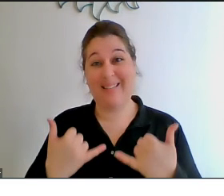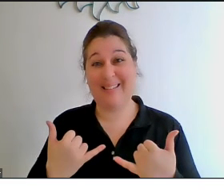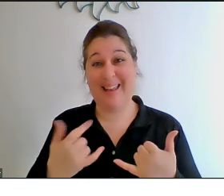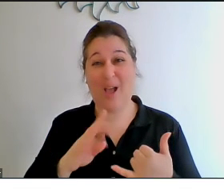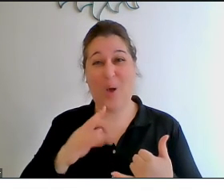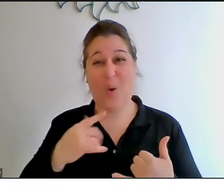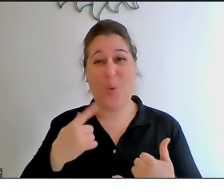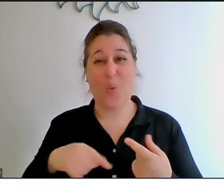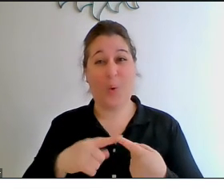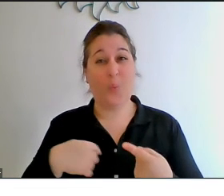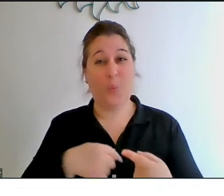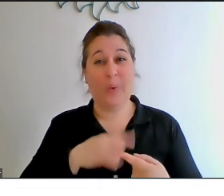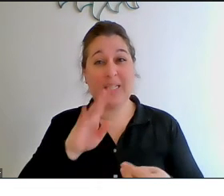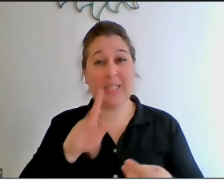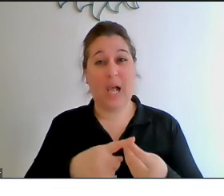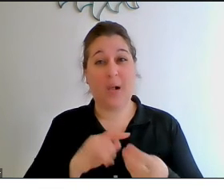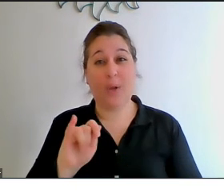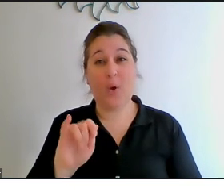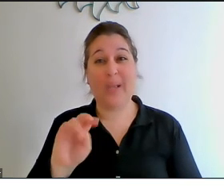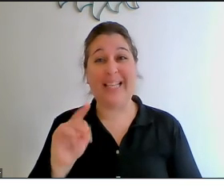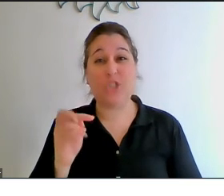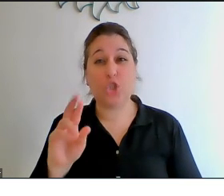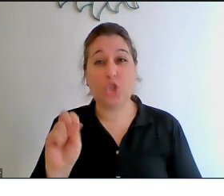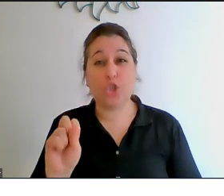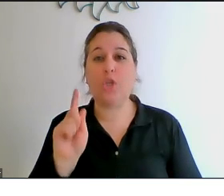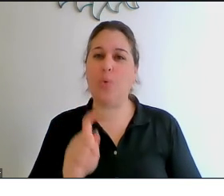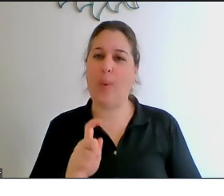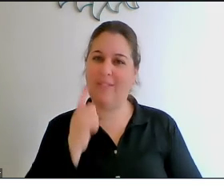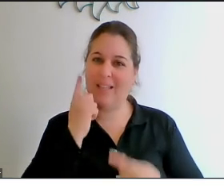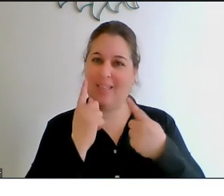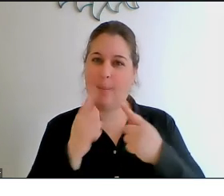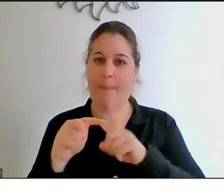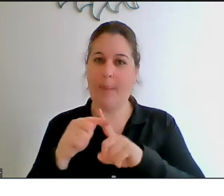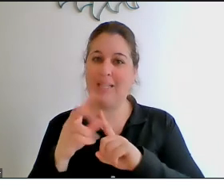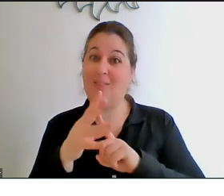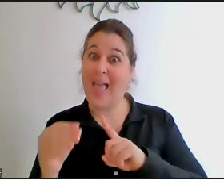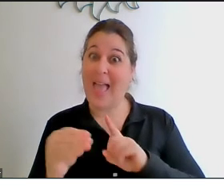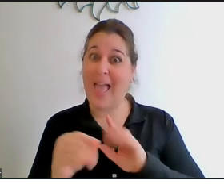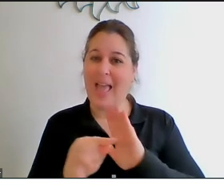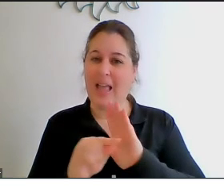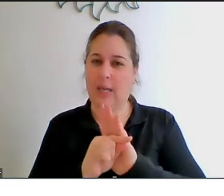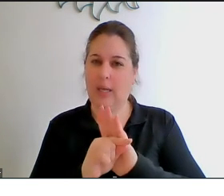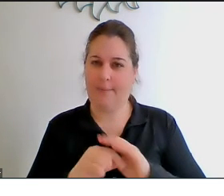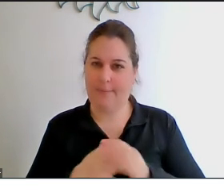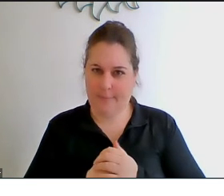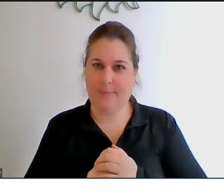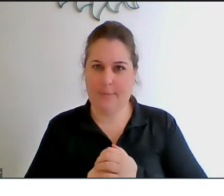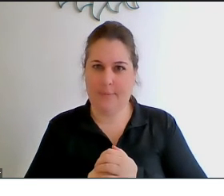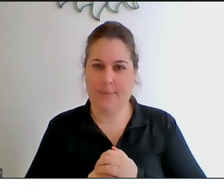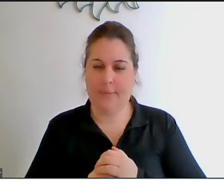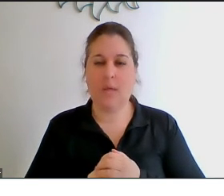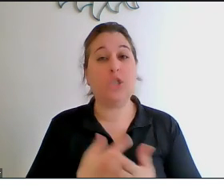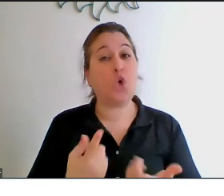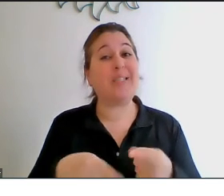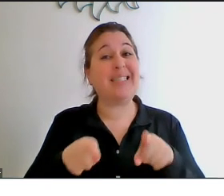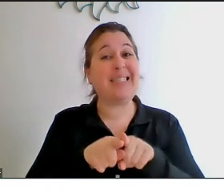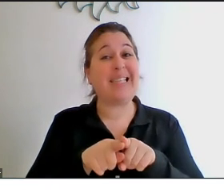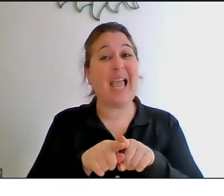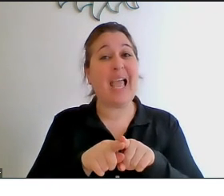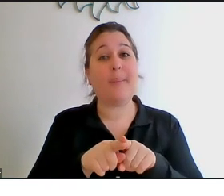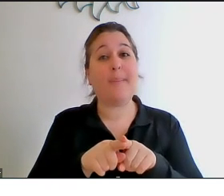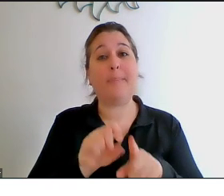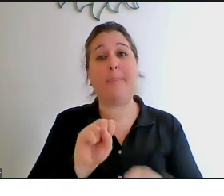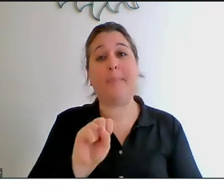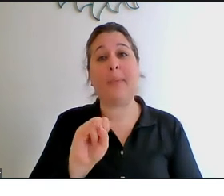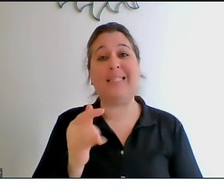the world of integers now. You have to know about negatives. All right, so if I look at this one, same sign, add and